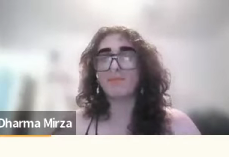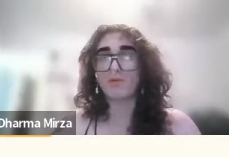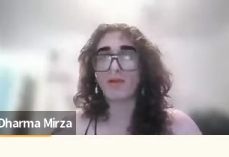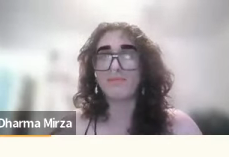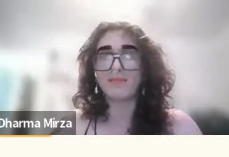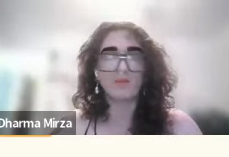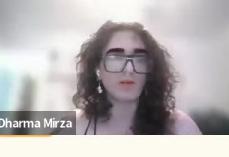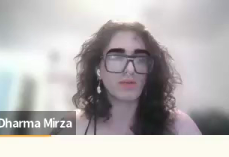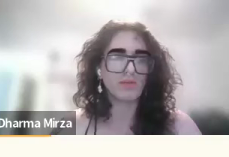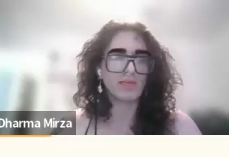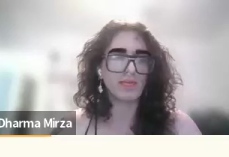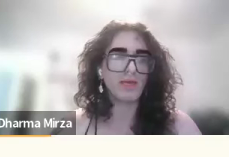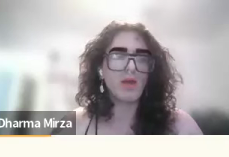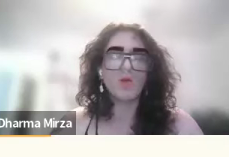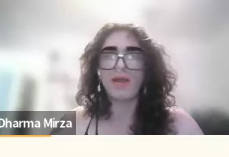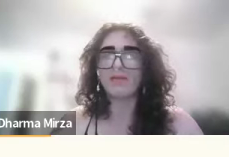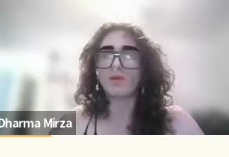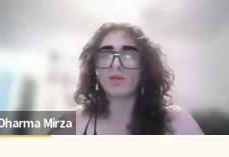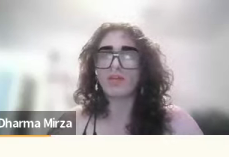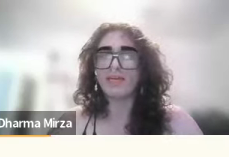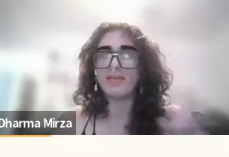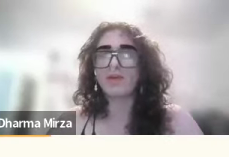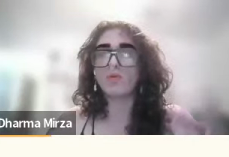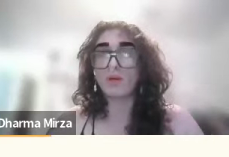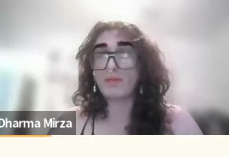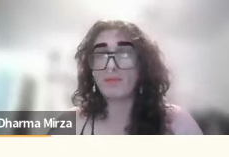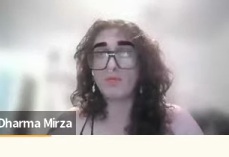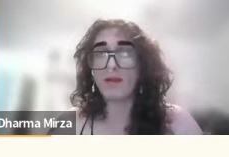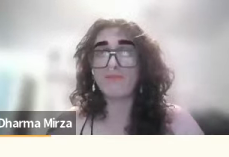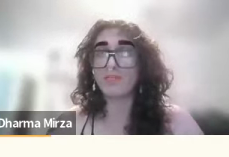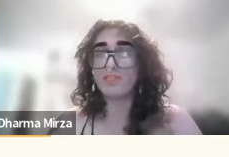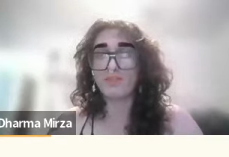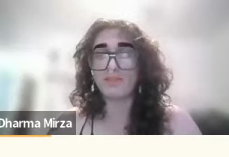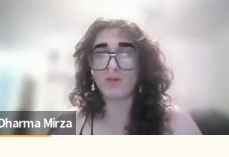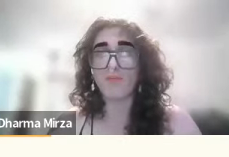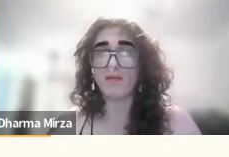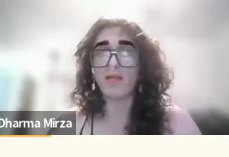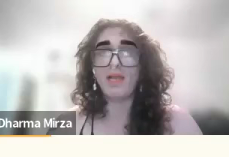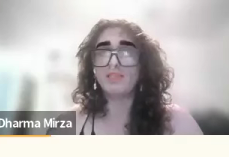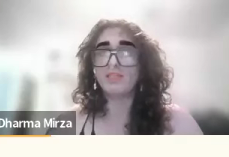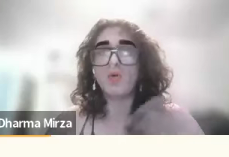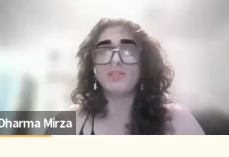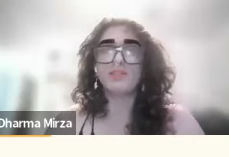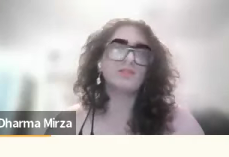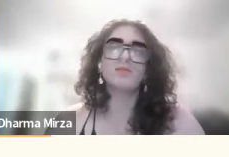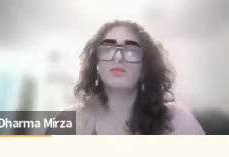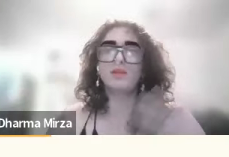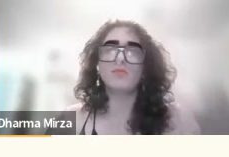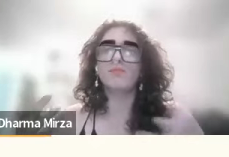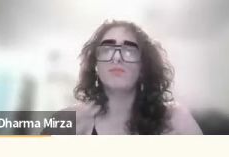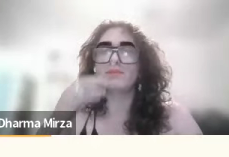like 12-step programs in the queer community, right? We're trying to integrate queer people who might have religious-based trauma to go into